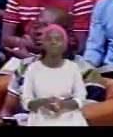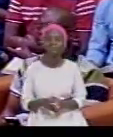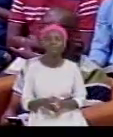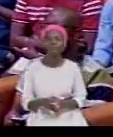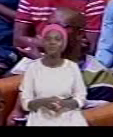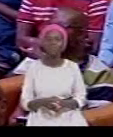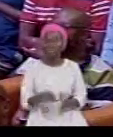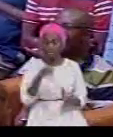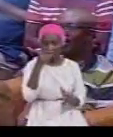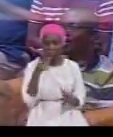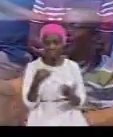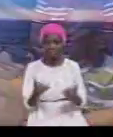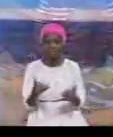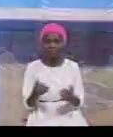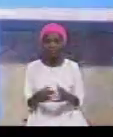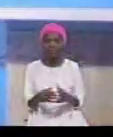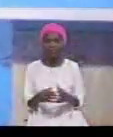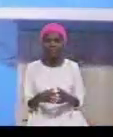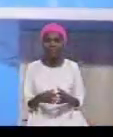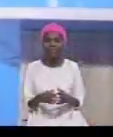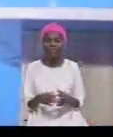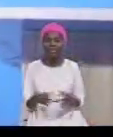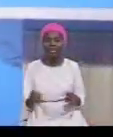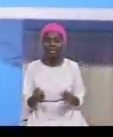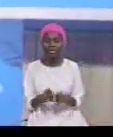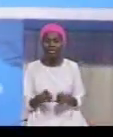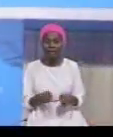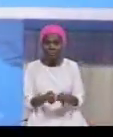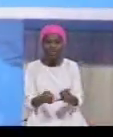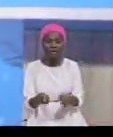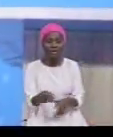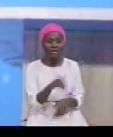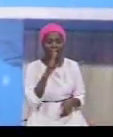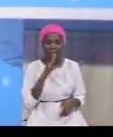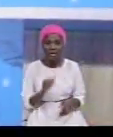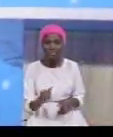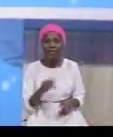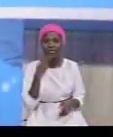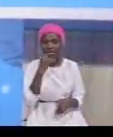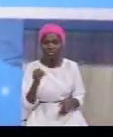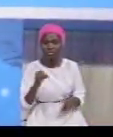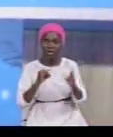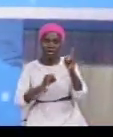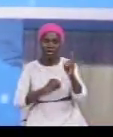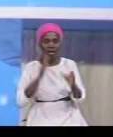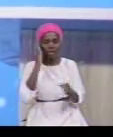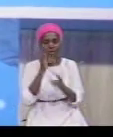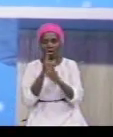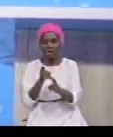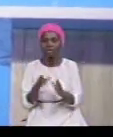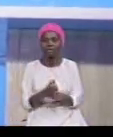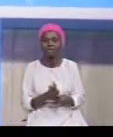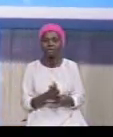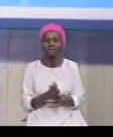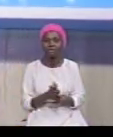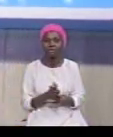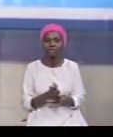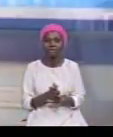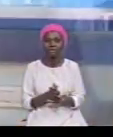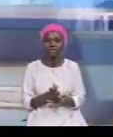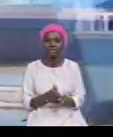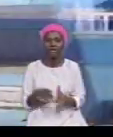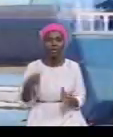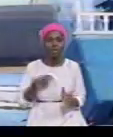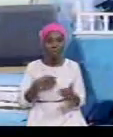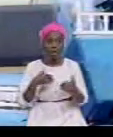today, because while they are yet speaking, I will answer. We had a crusade at